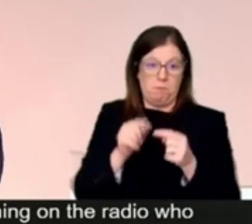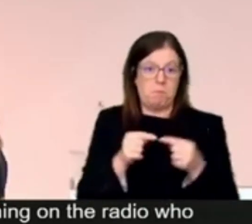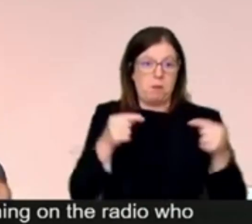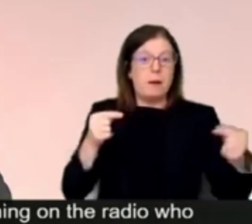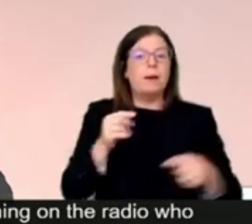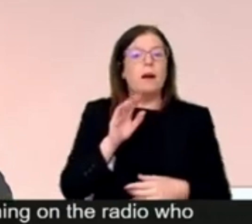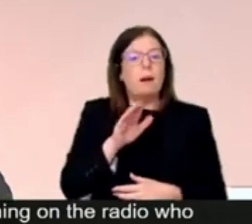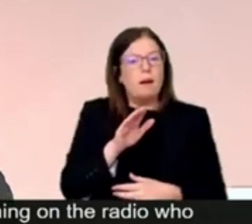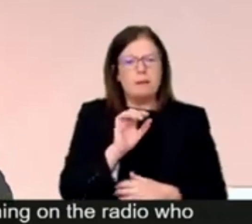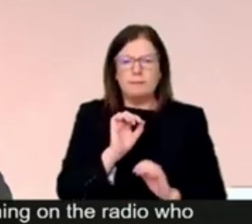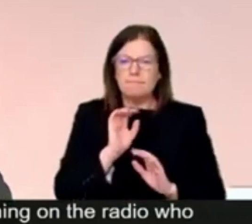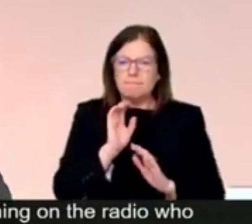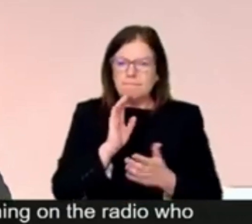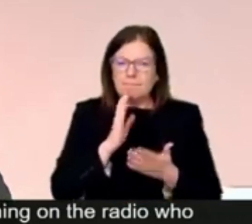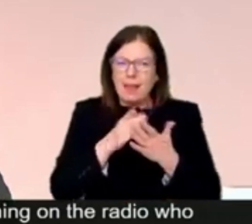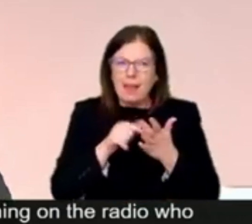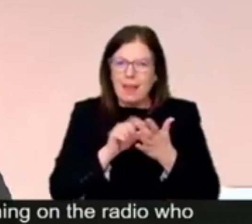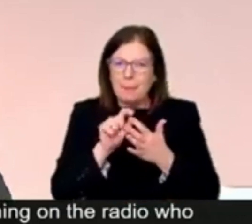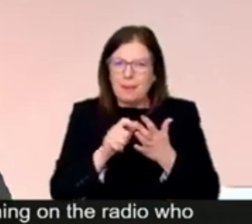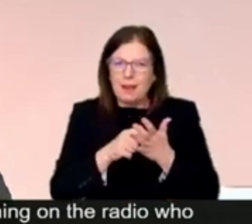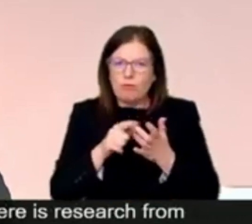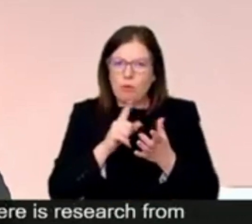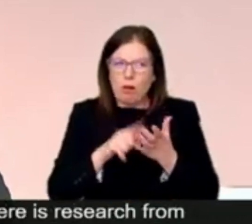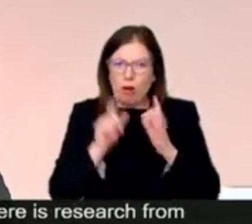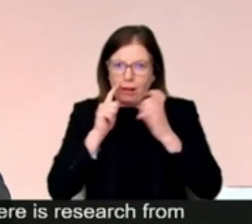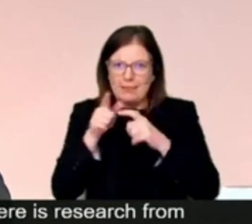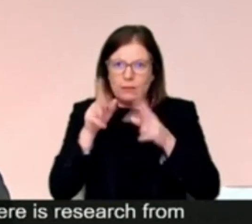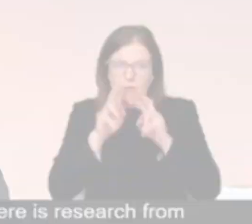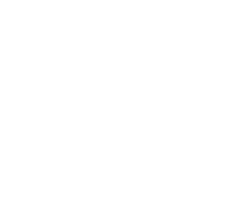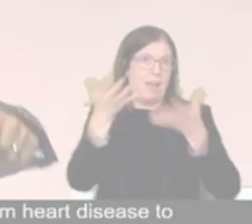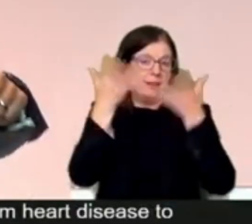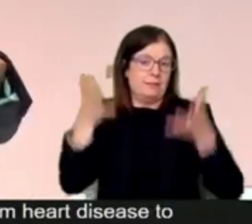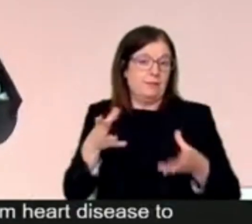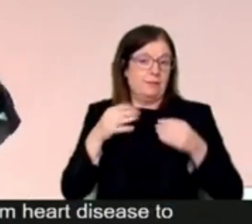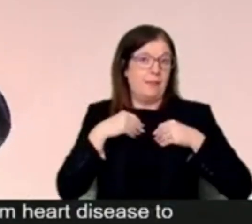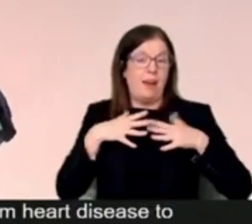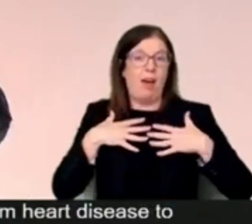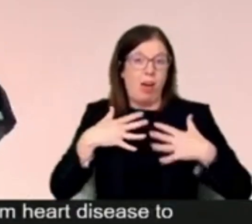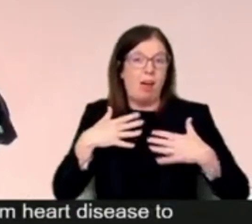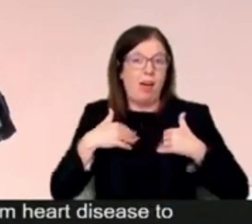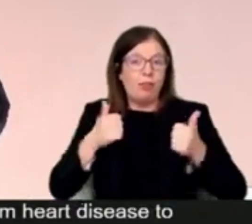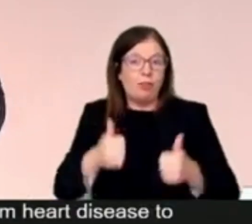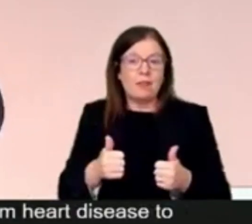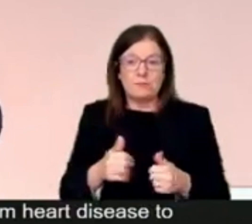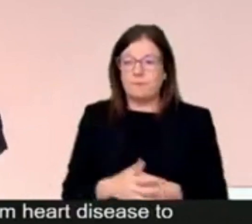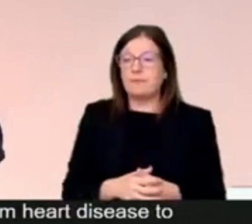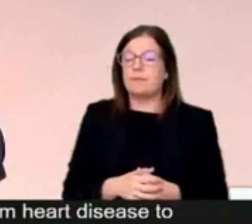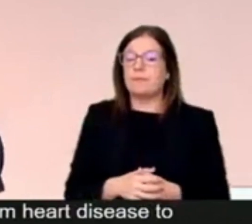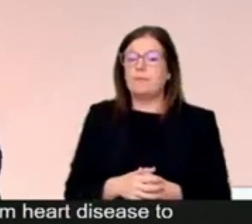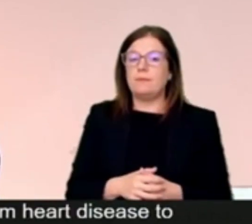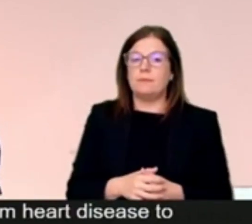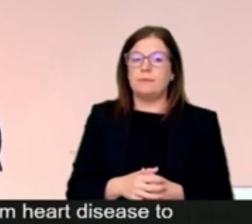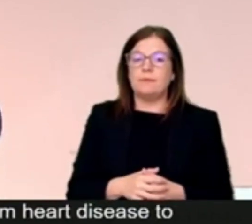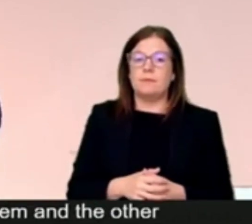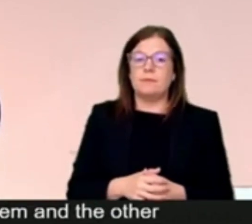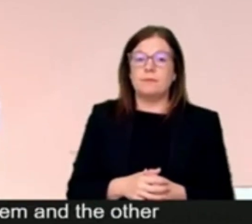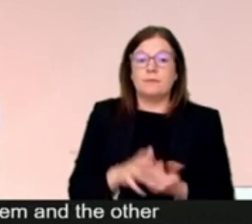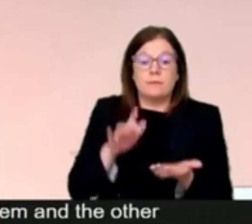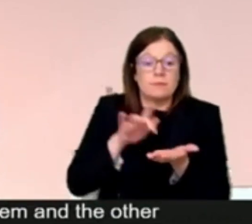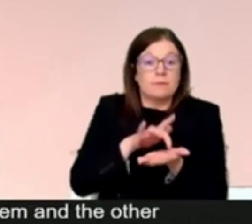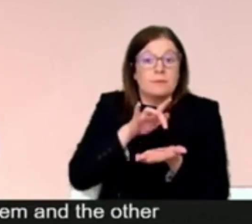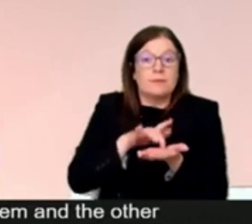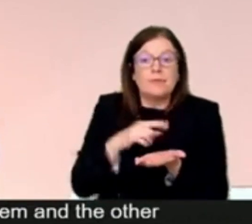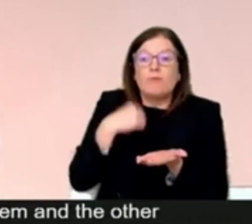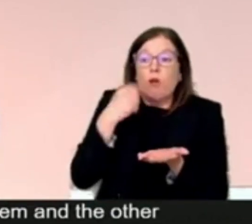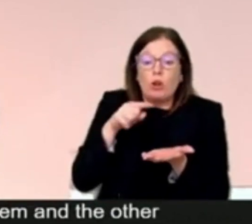Imperial College that says there's around 4,000 premature deaths in London. But when we introduced the ULEZ in central London,